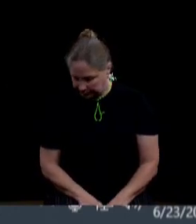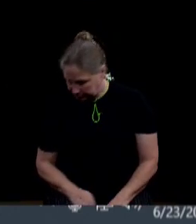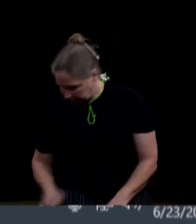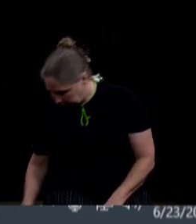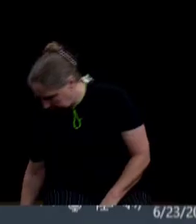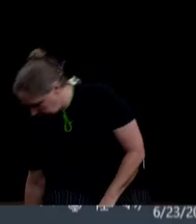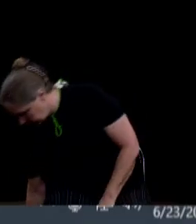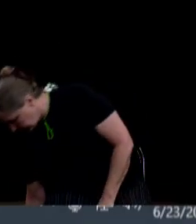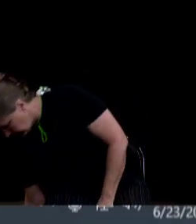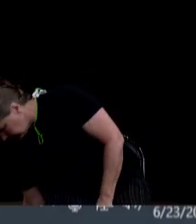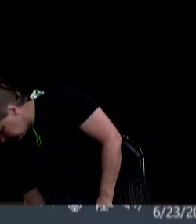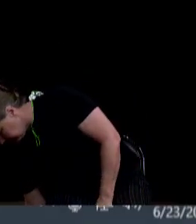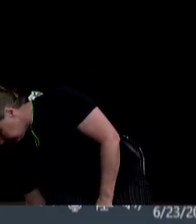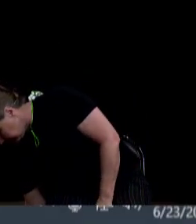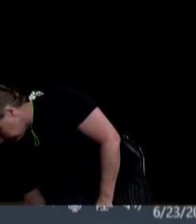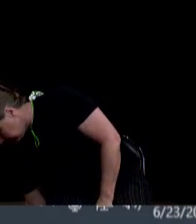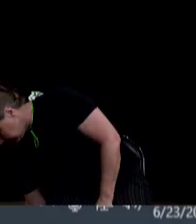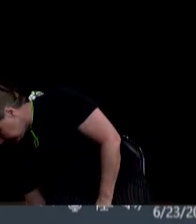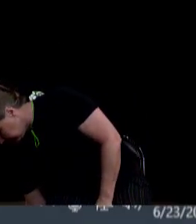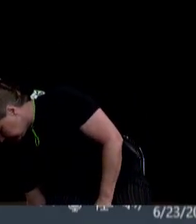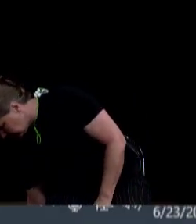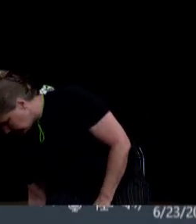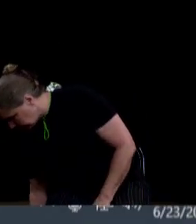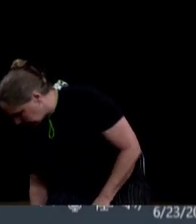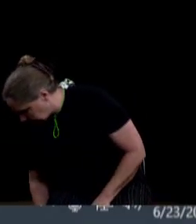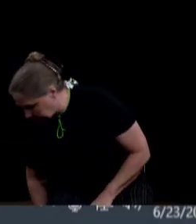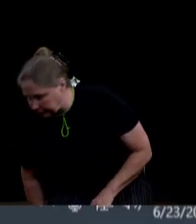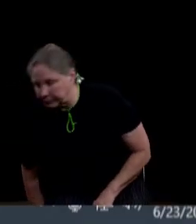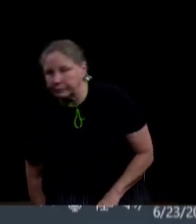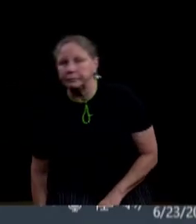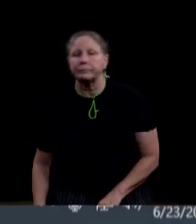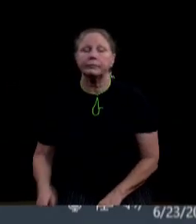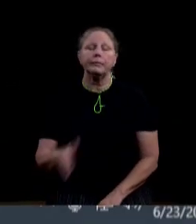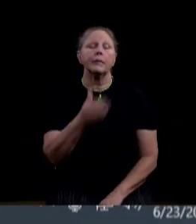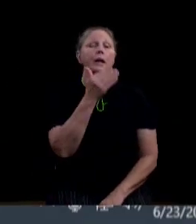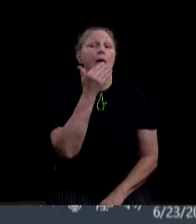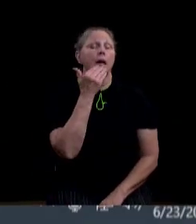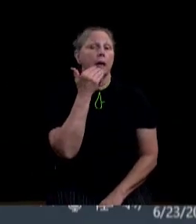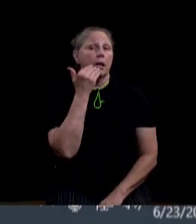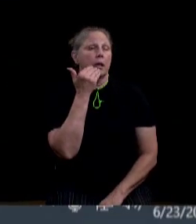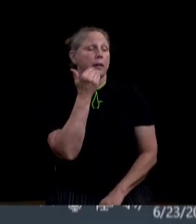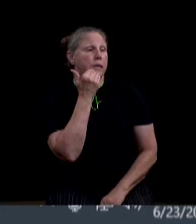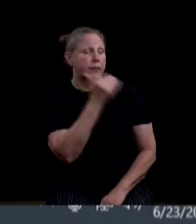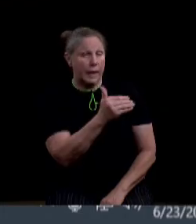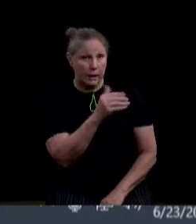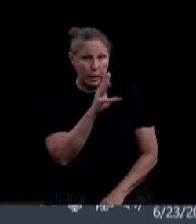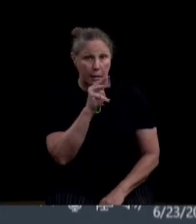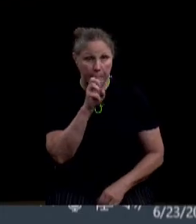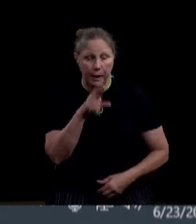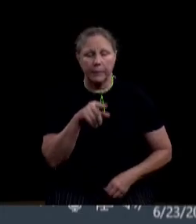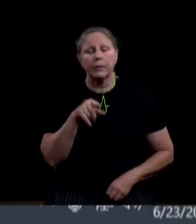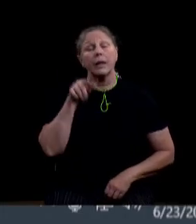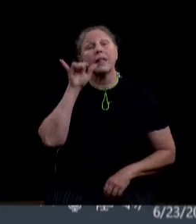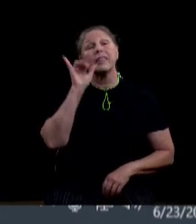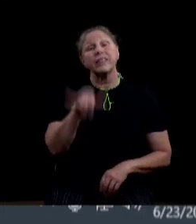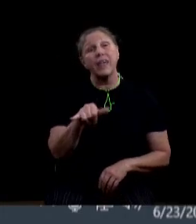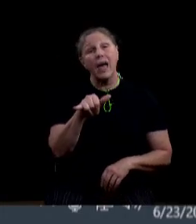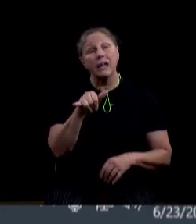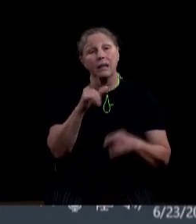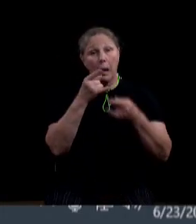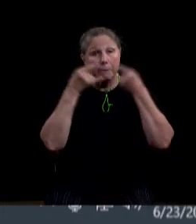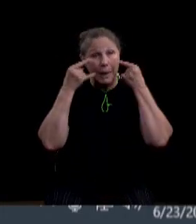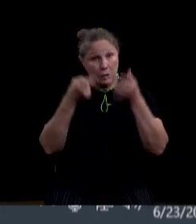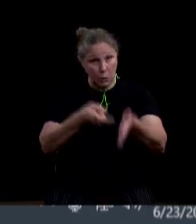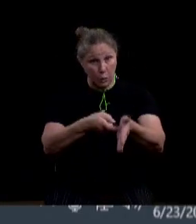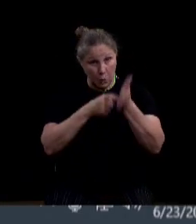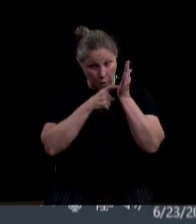Certainly, Council and Mayor. So the enforcement of this particular portion of the declaration will be just like our previous